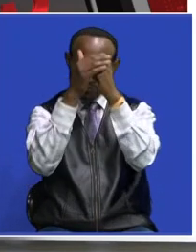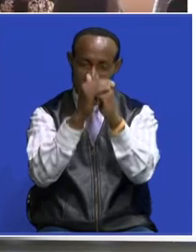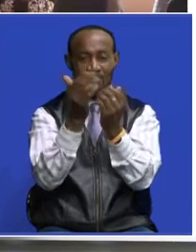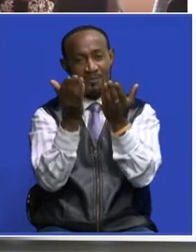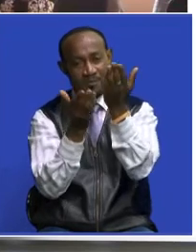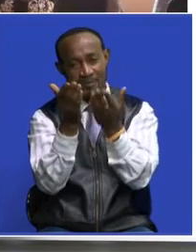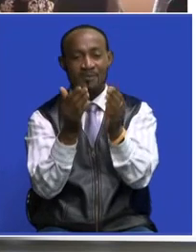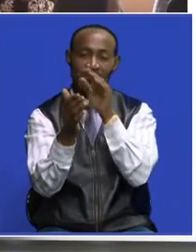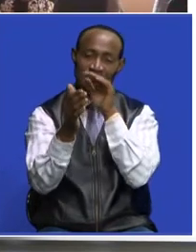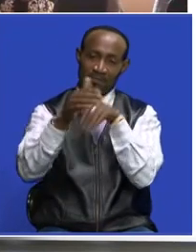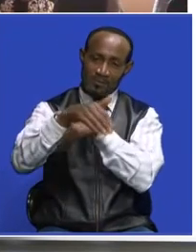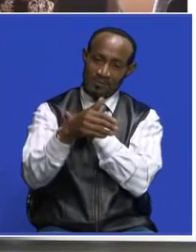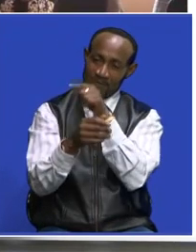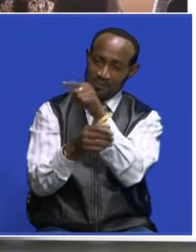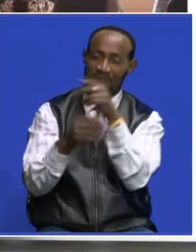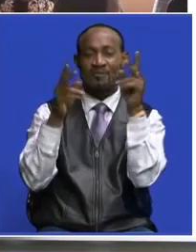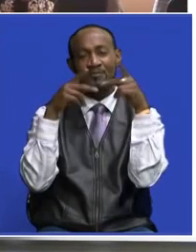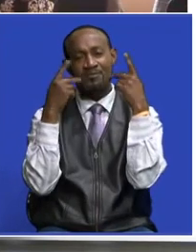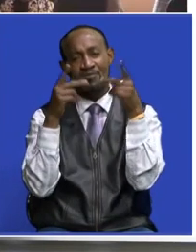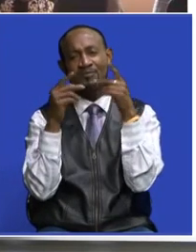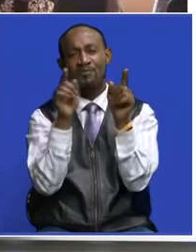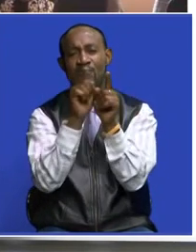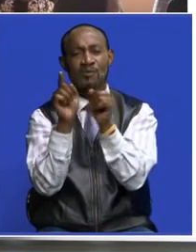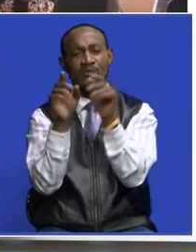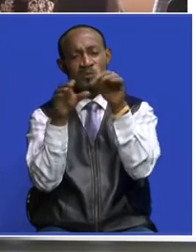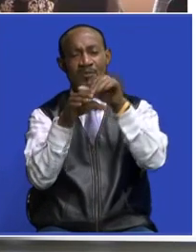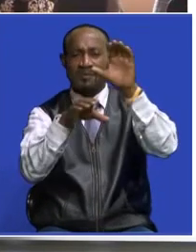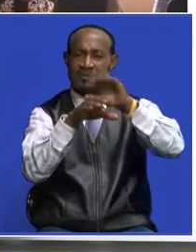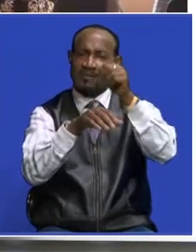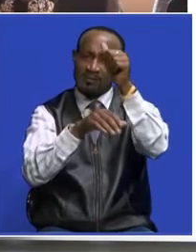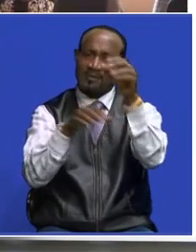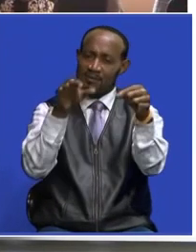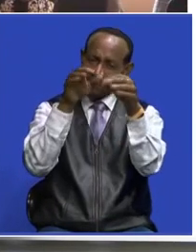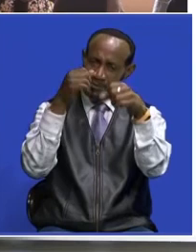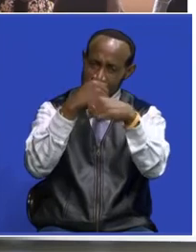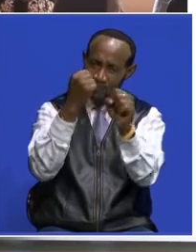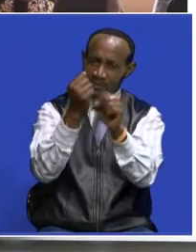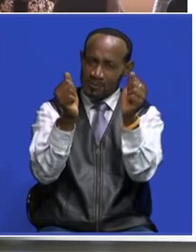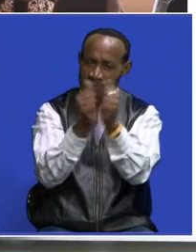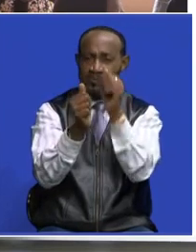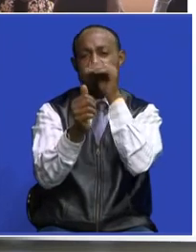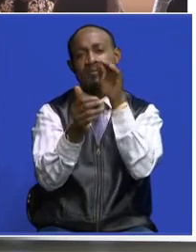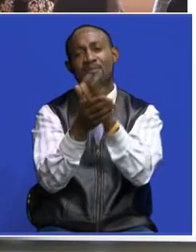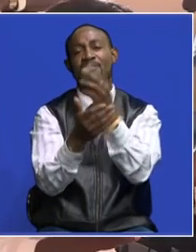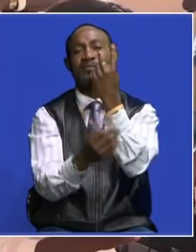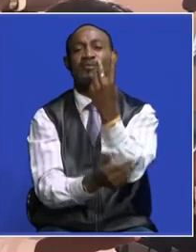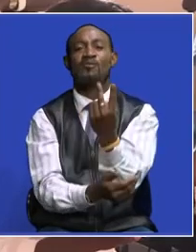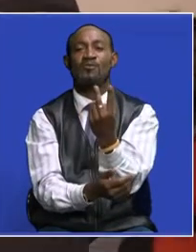service. Ms. NALUMANGO has been a reverend at the Oasis of Blessings Assembly, a church she co-founded with her husband. Here is a